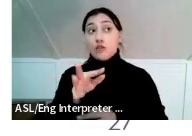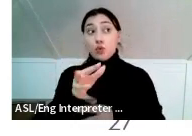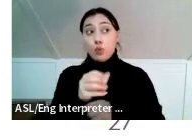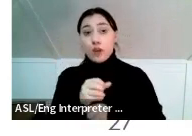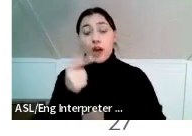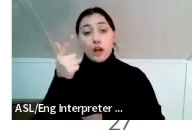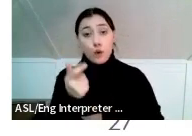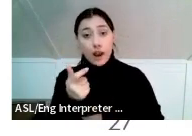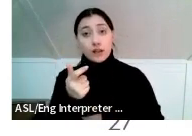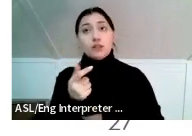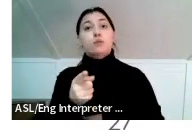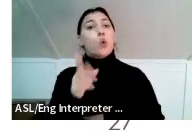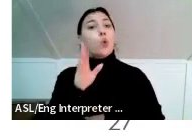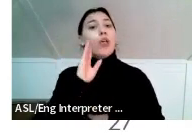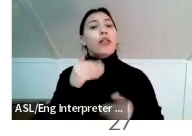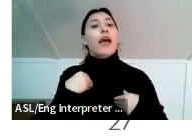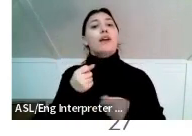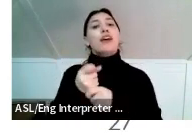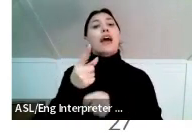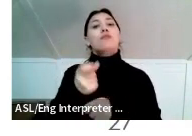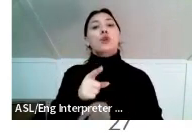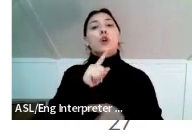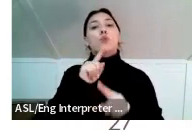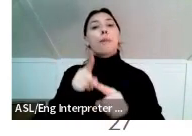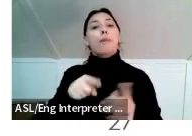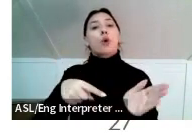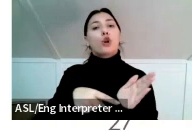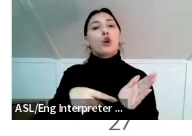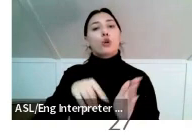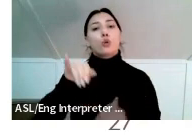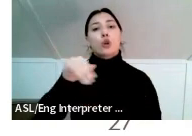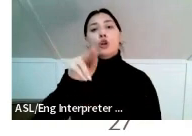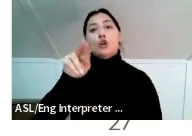an annual report due in June of